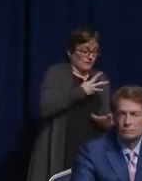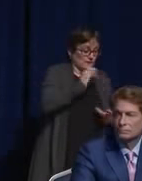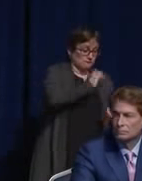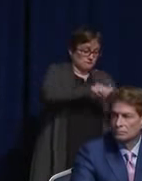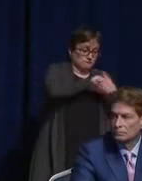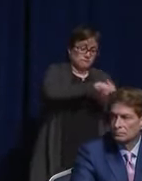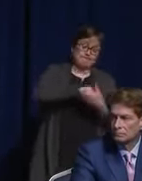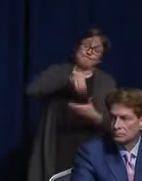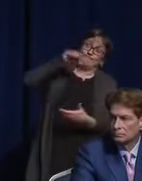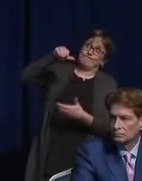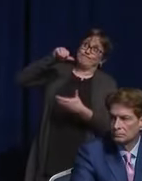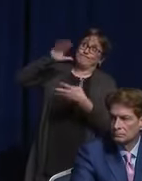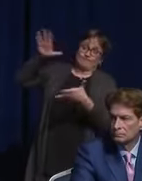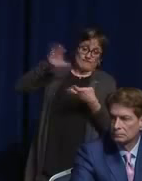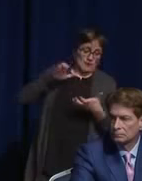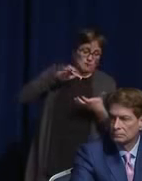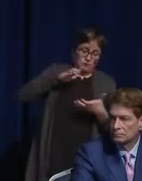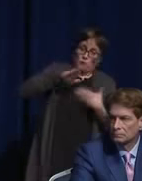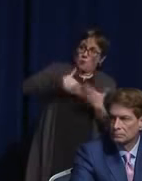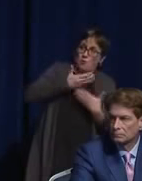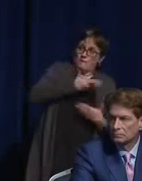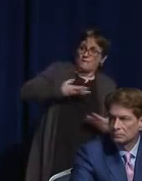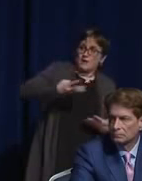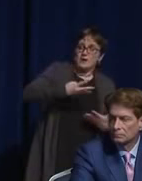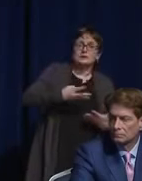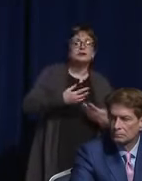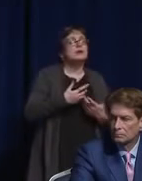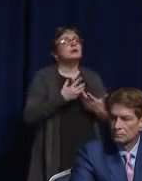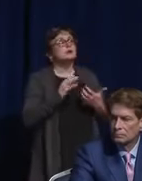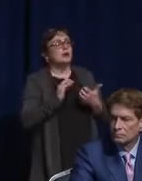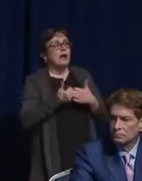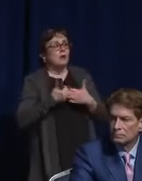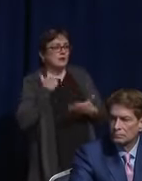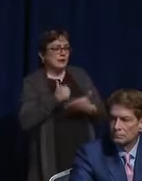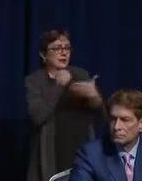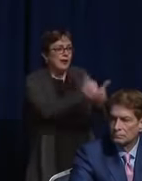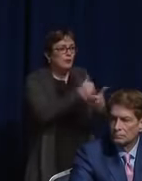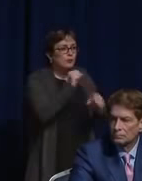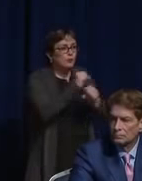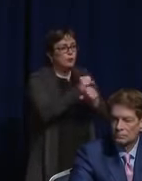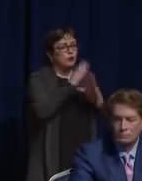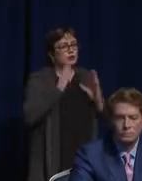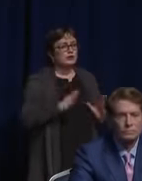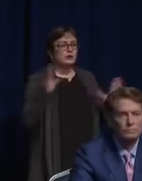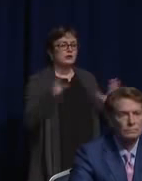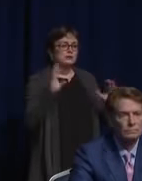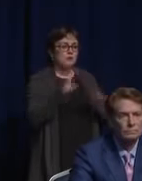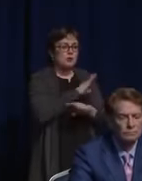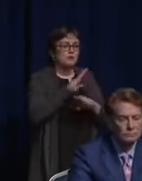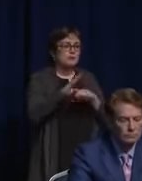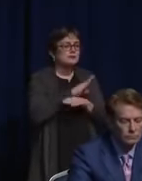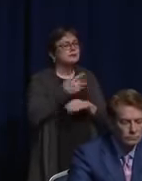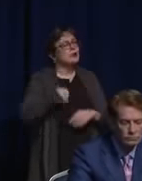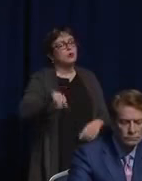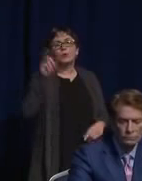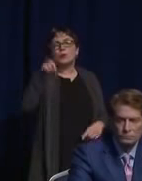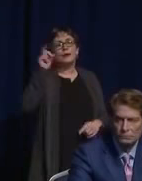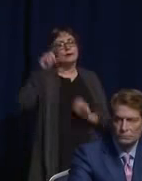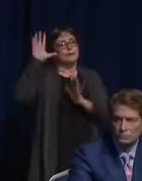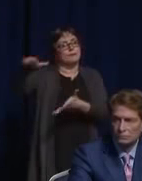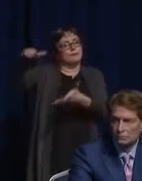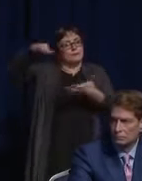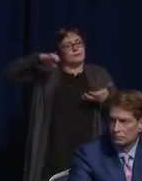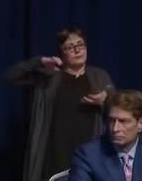effective, quickest way we can stay in the game for our workers, for our small businesses, is to get federal block grants,